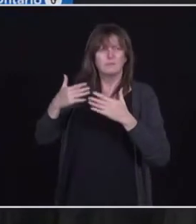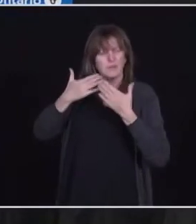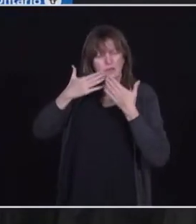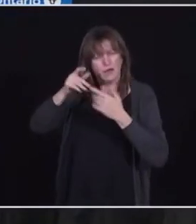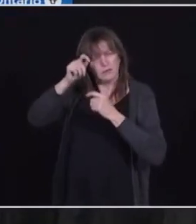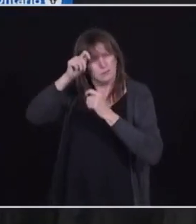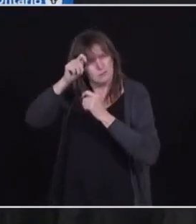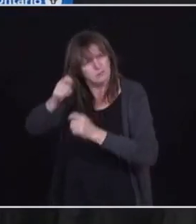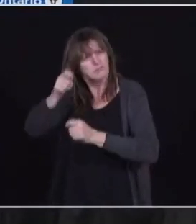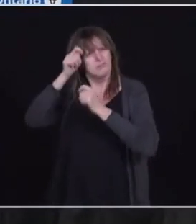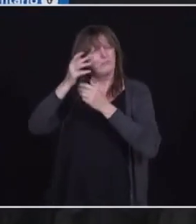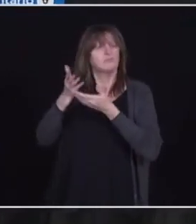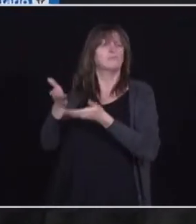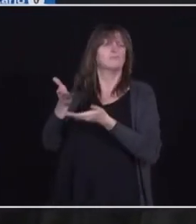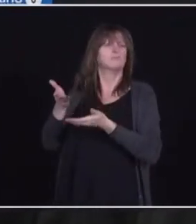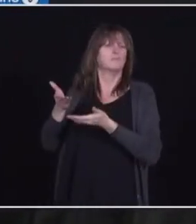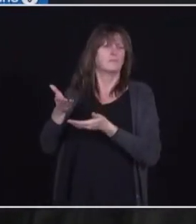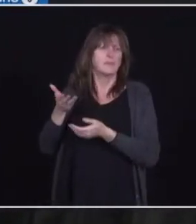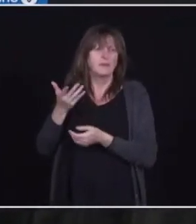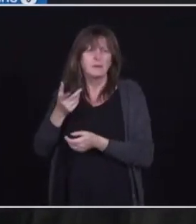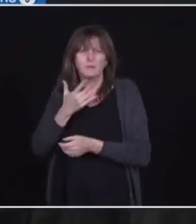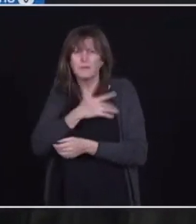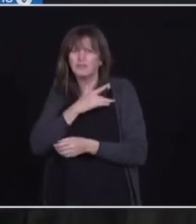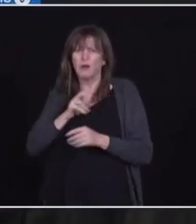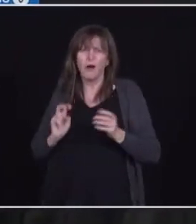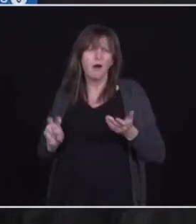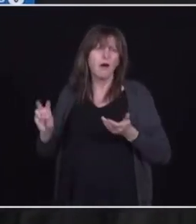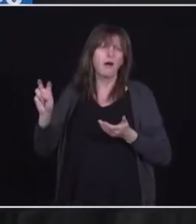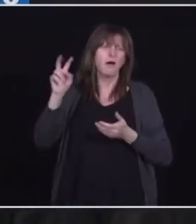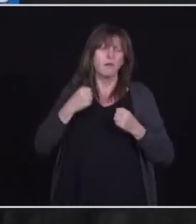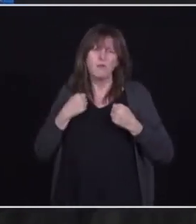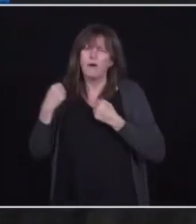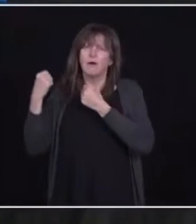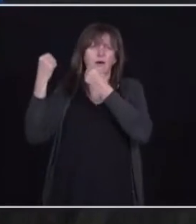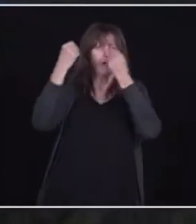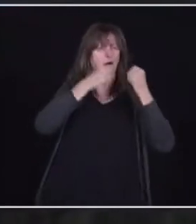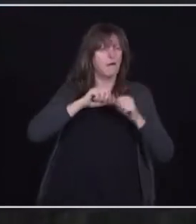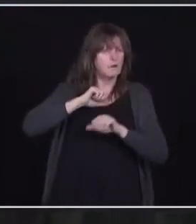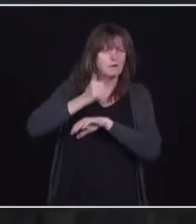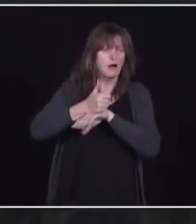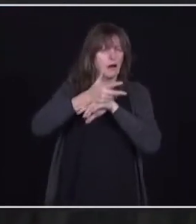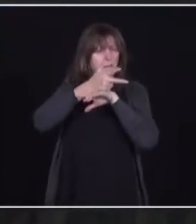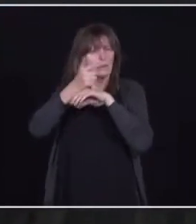van all over the province by himself. So thank you, Jamie. You're amazing. Thank you.